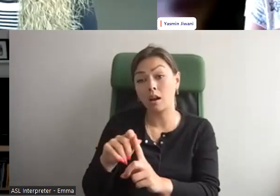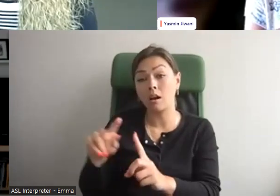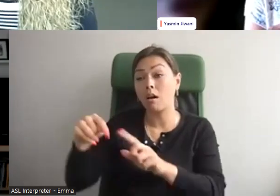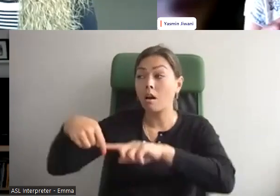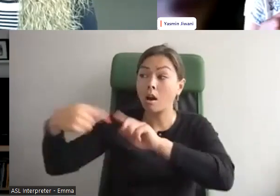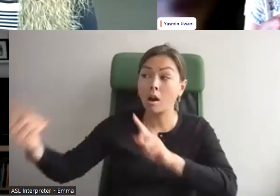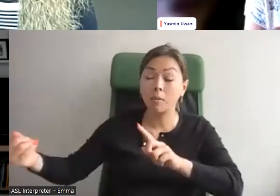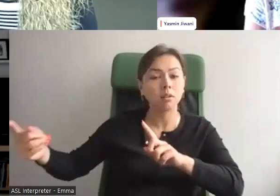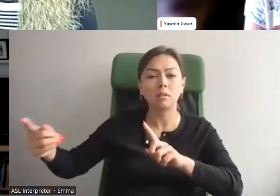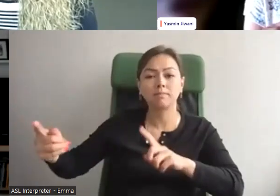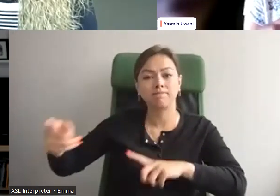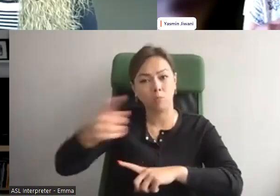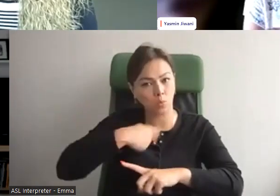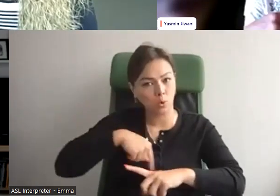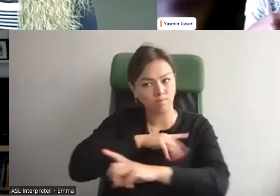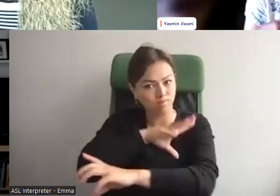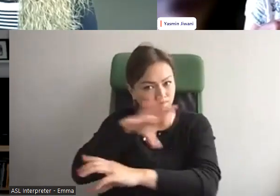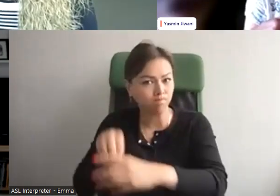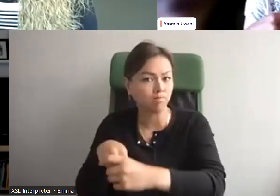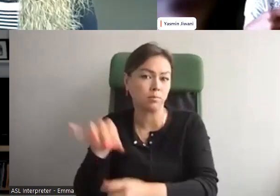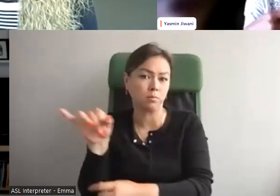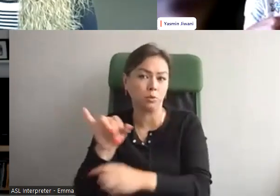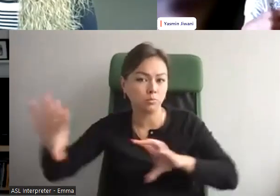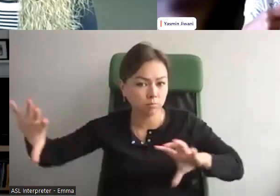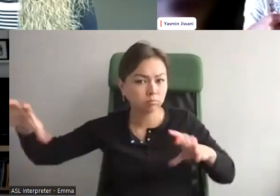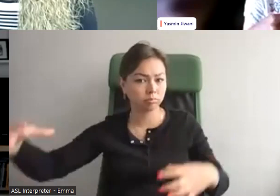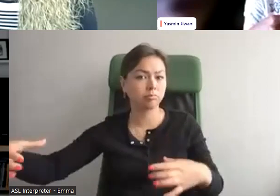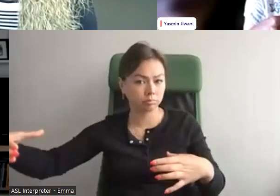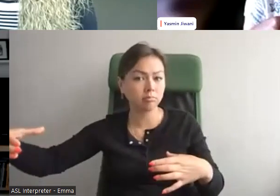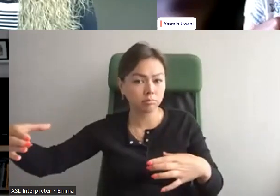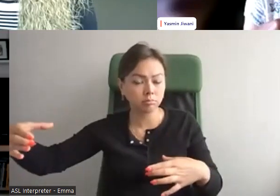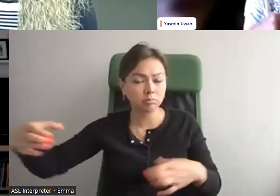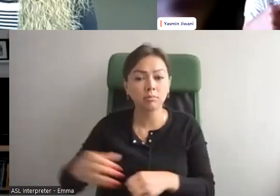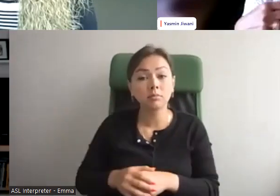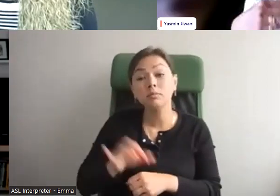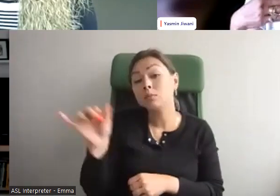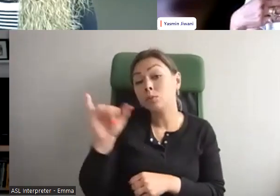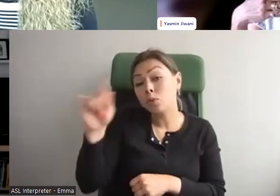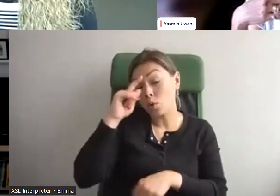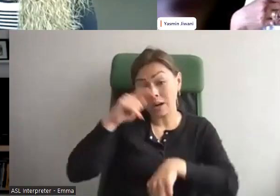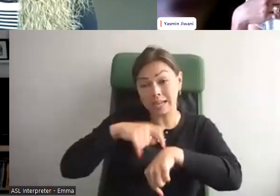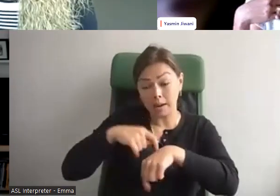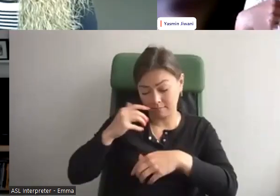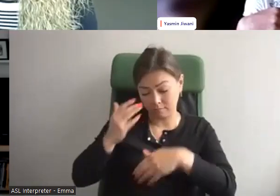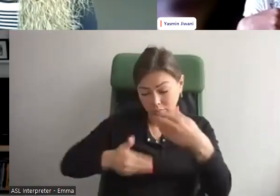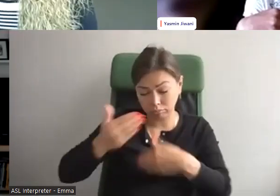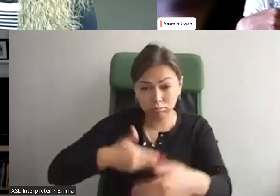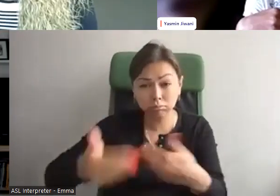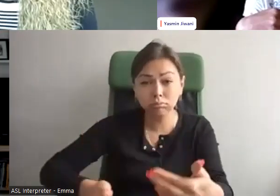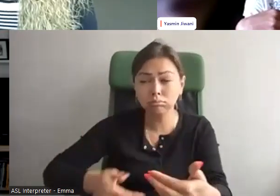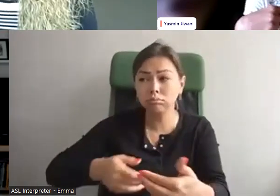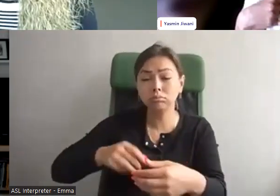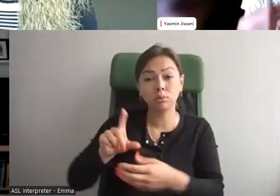well. And part of the thing also has to be that with the tight timelines, with the fact that newsrooms are